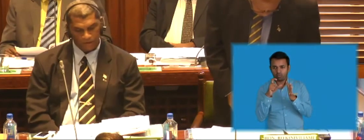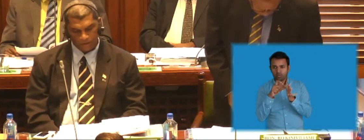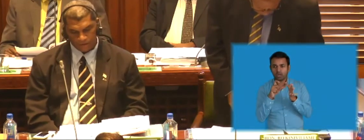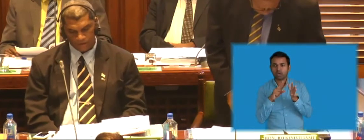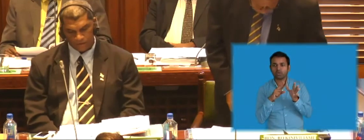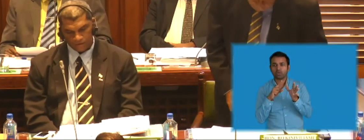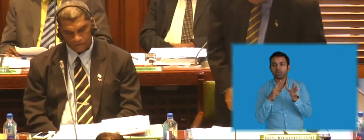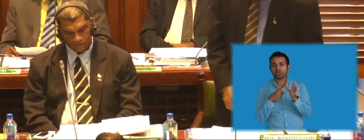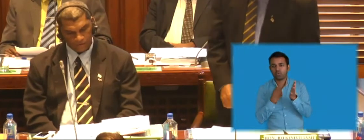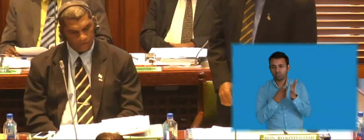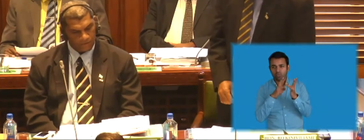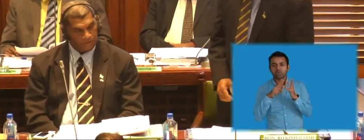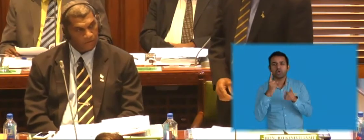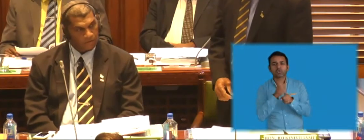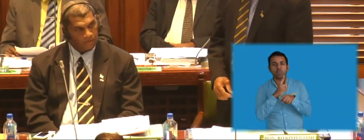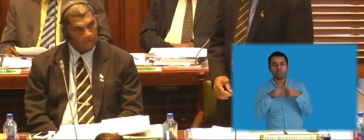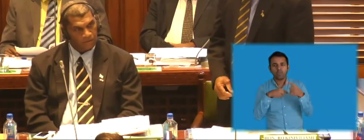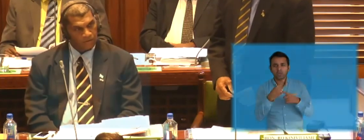the Red Sea